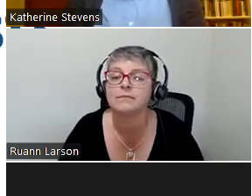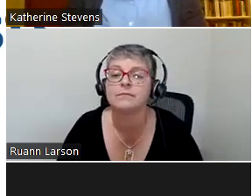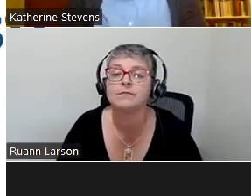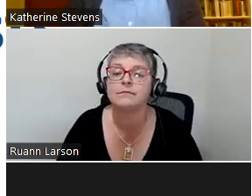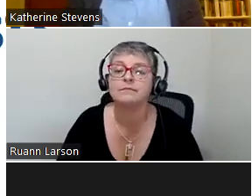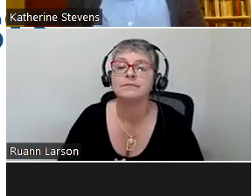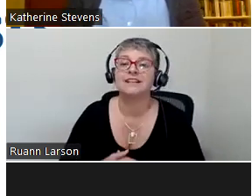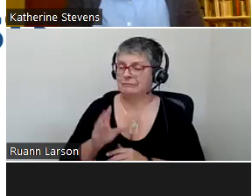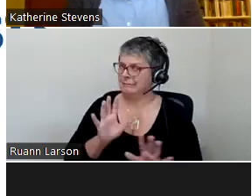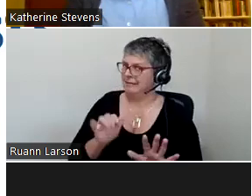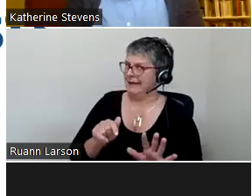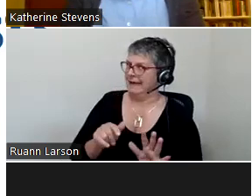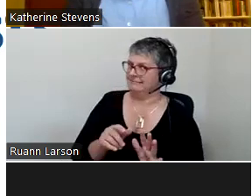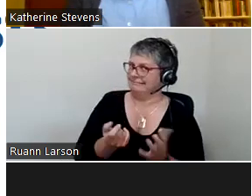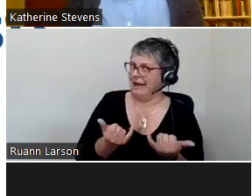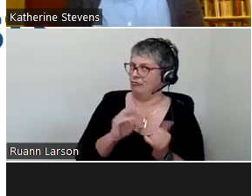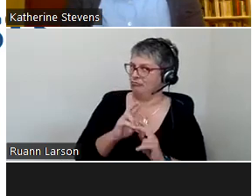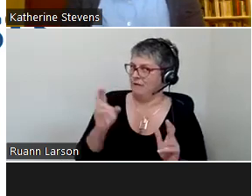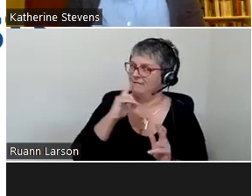hint to everybody, this tip.